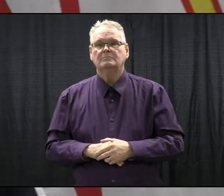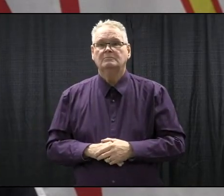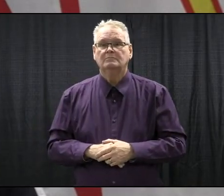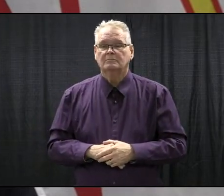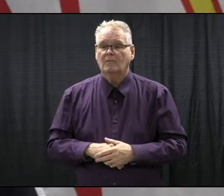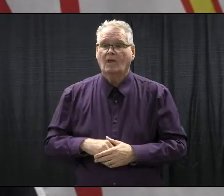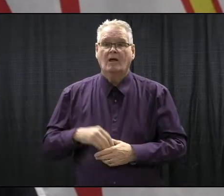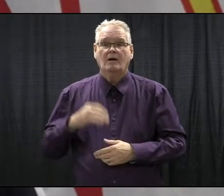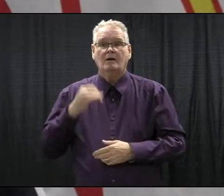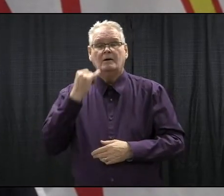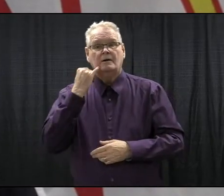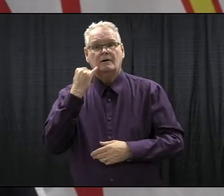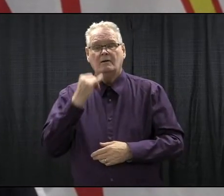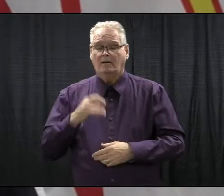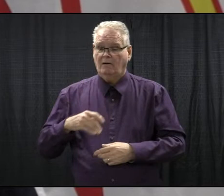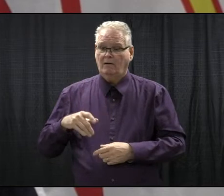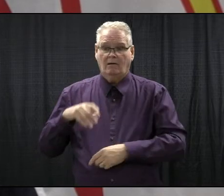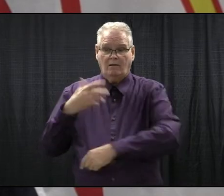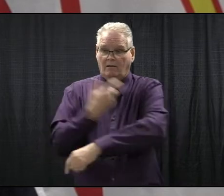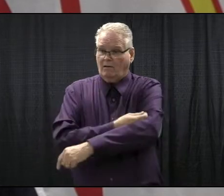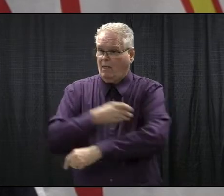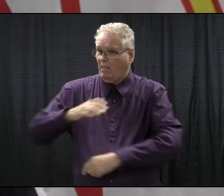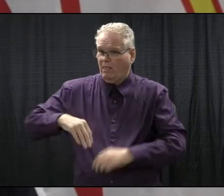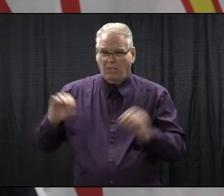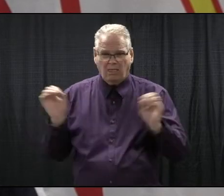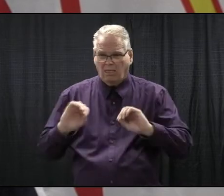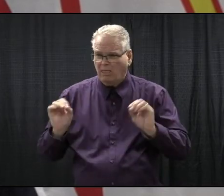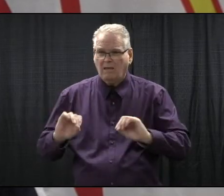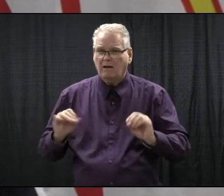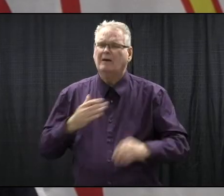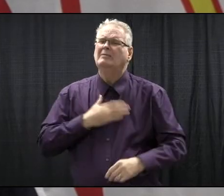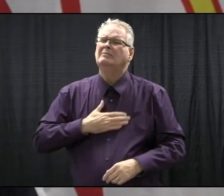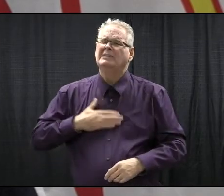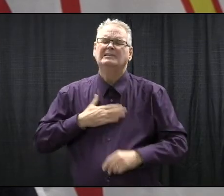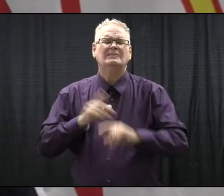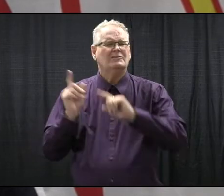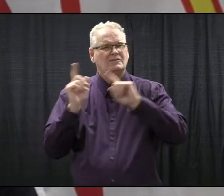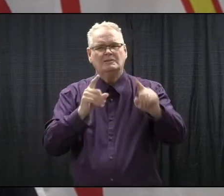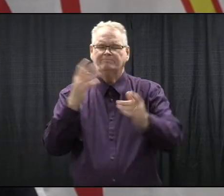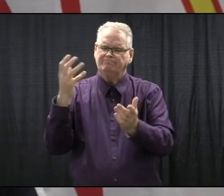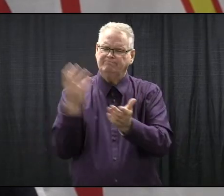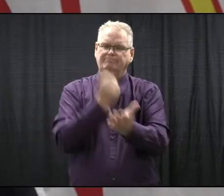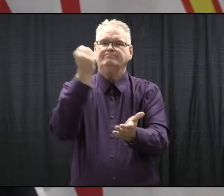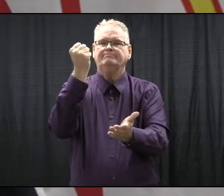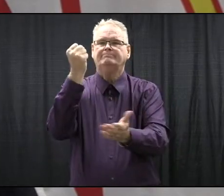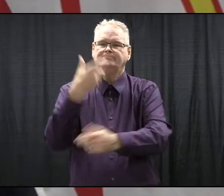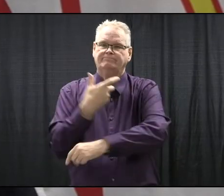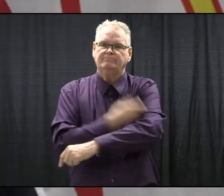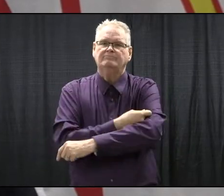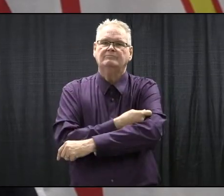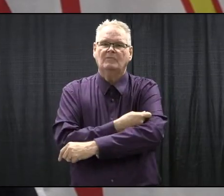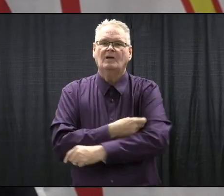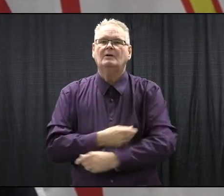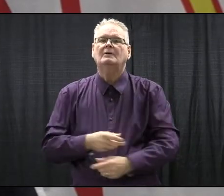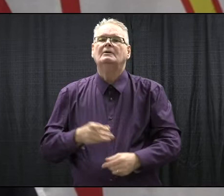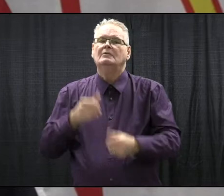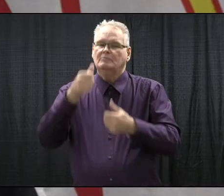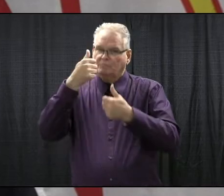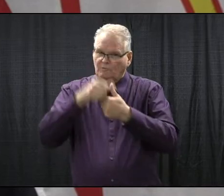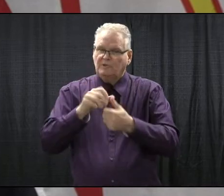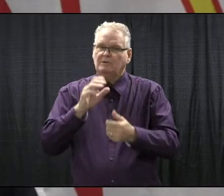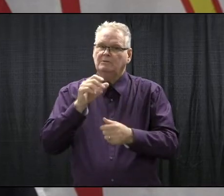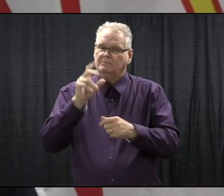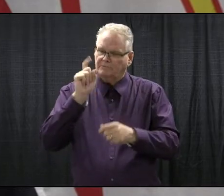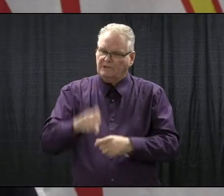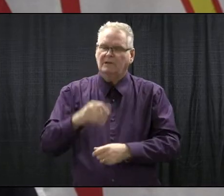second. We need all age groups in all communities to get vaccinated. Across the country and around the world, outbreaks are occurring